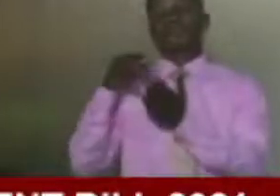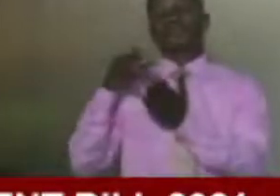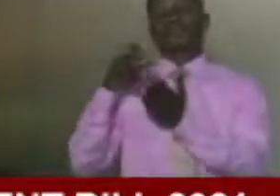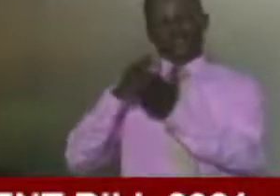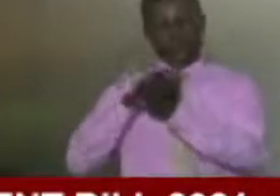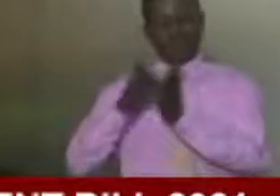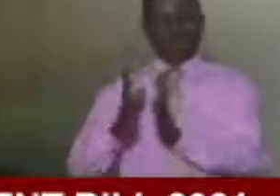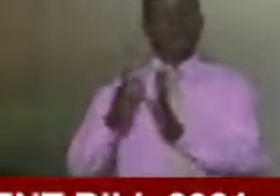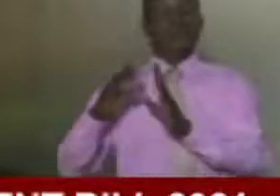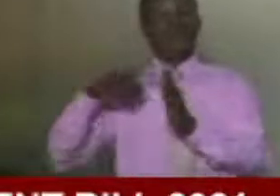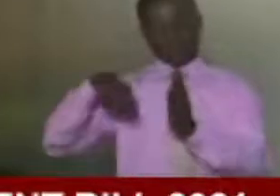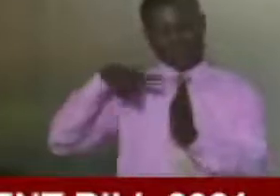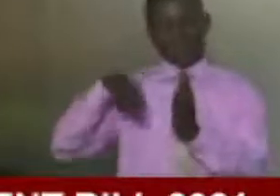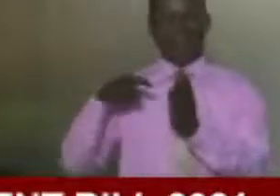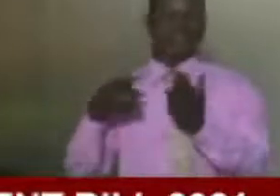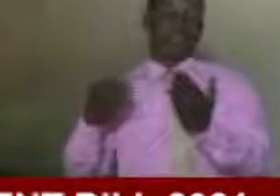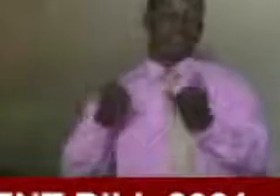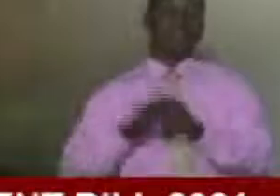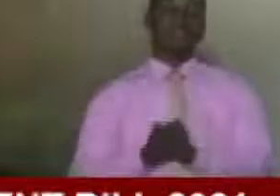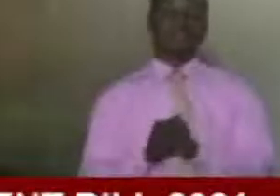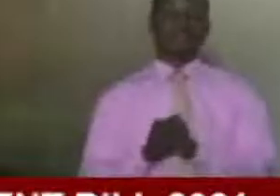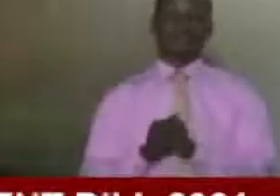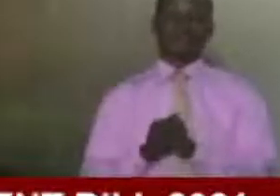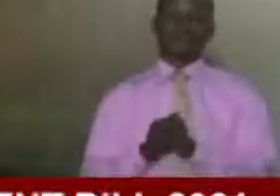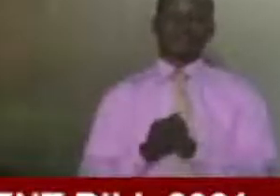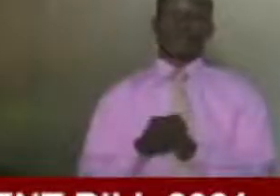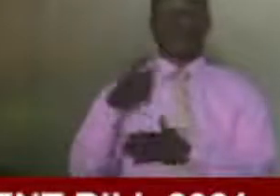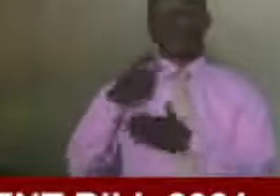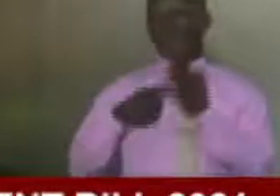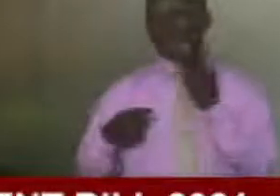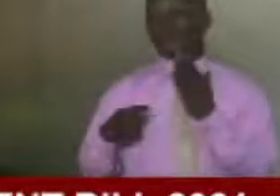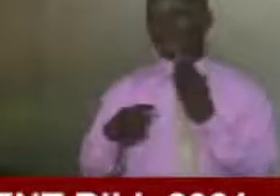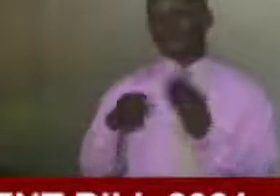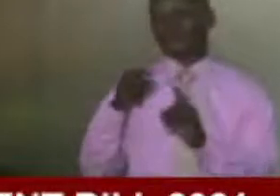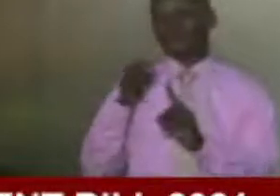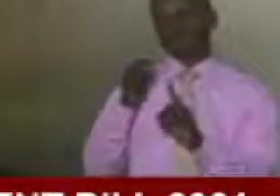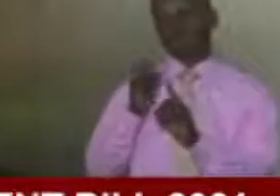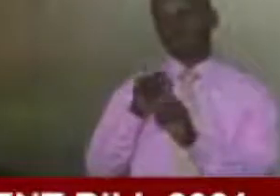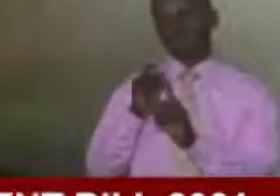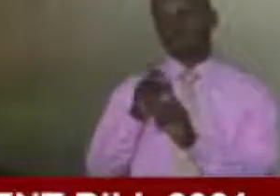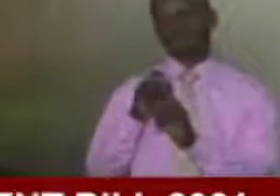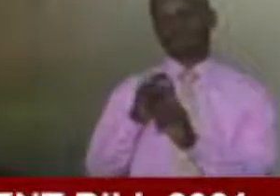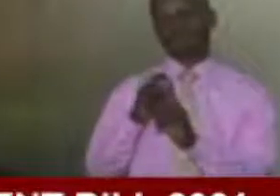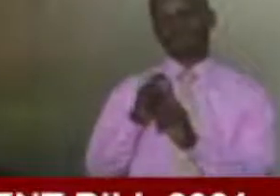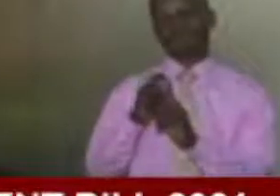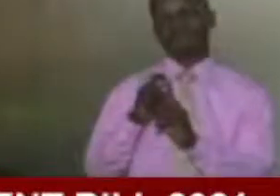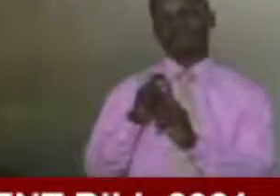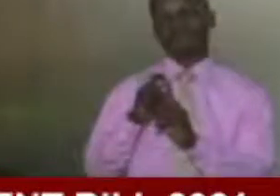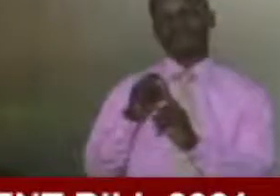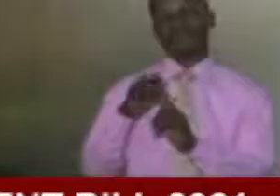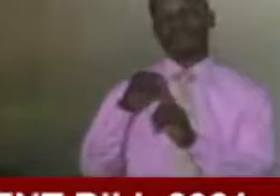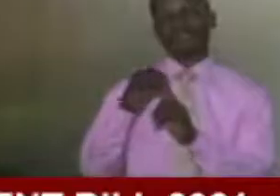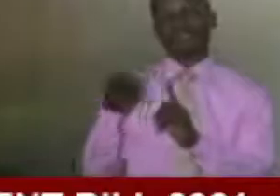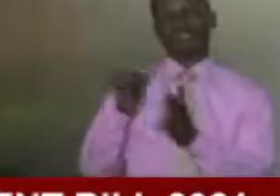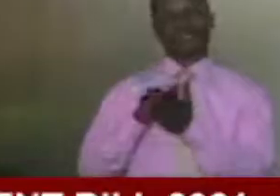to the legislator as well here. What specific things can you commit to